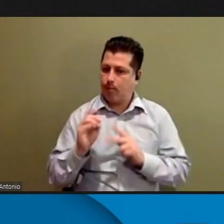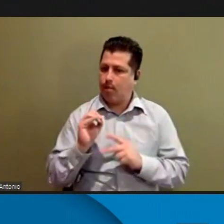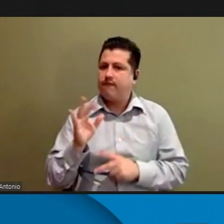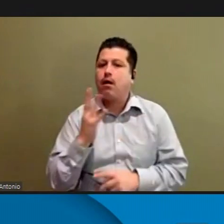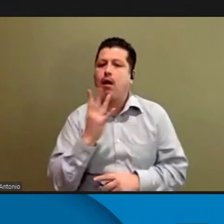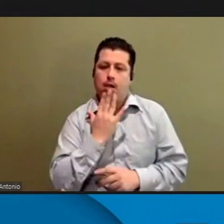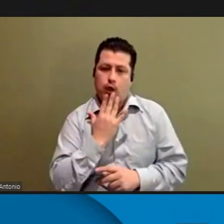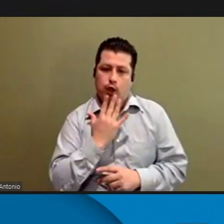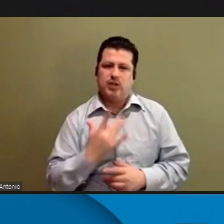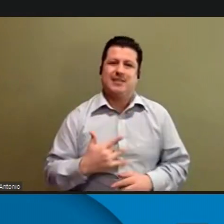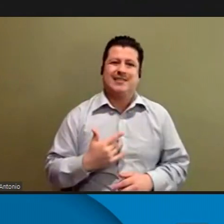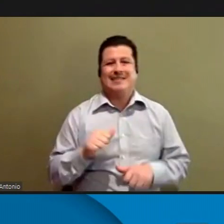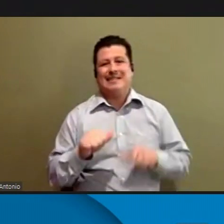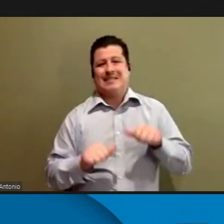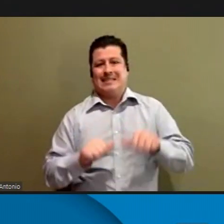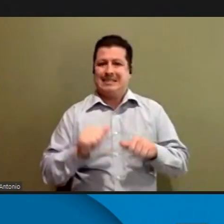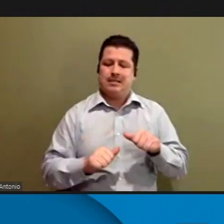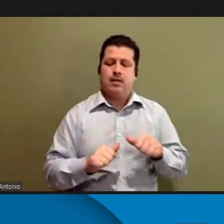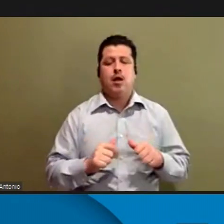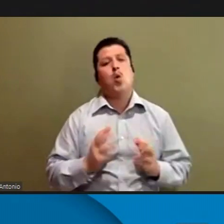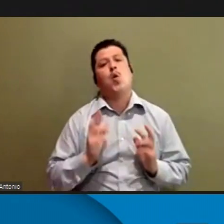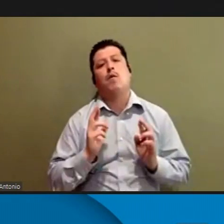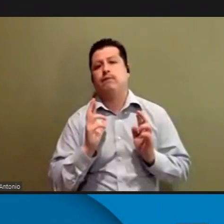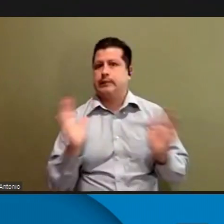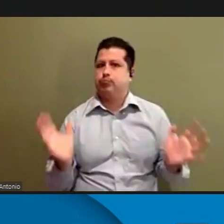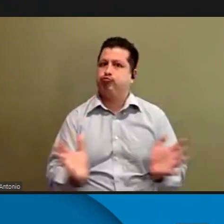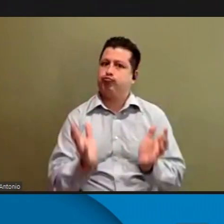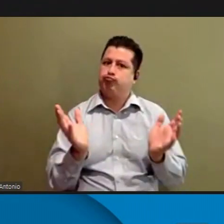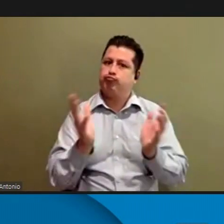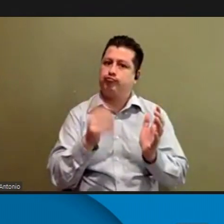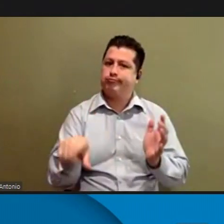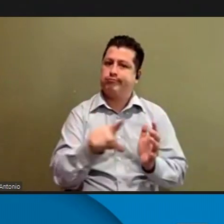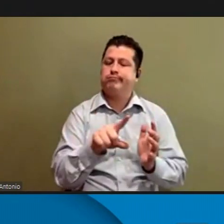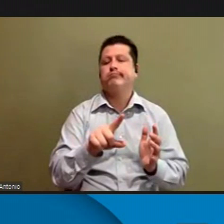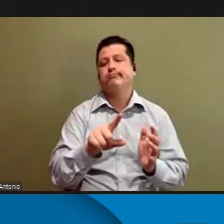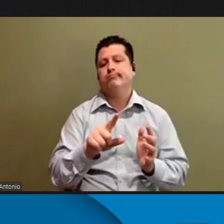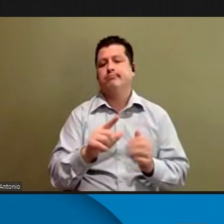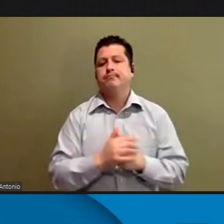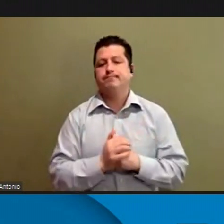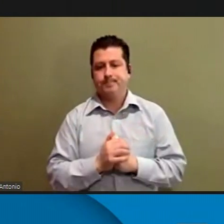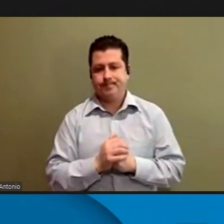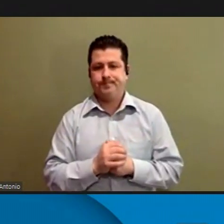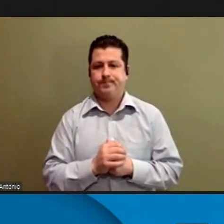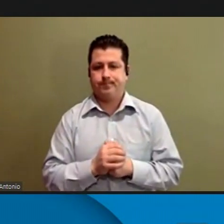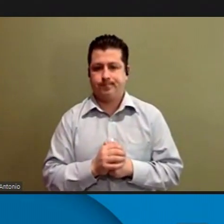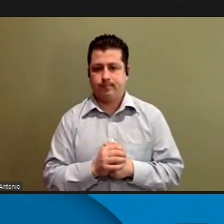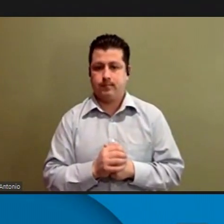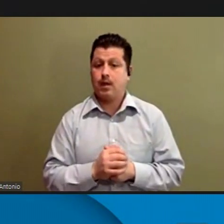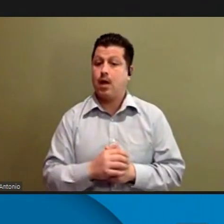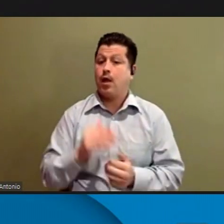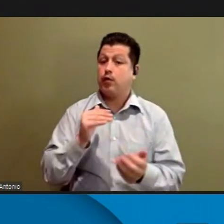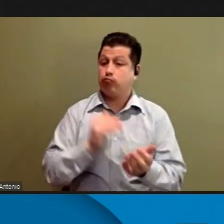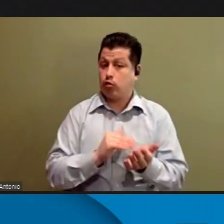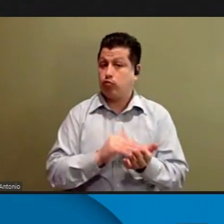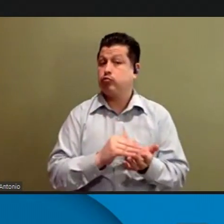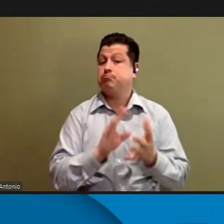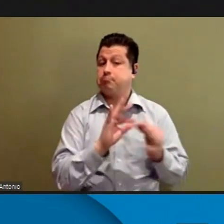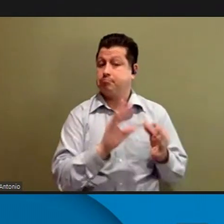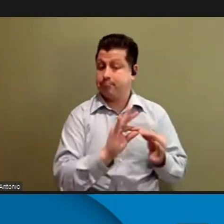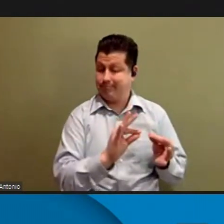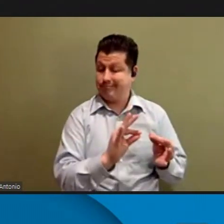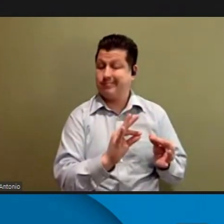some information that will guide you in the right direction. As the doctor said, the risk of not taking the